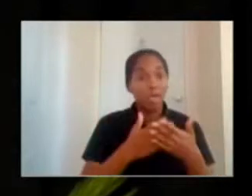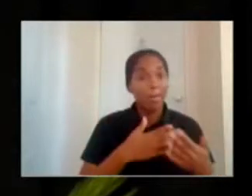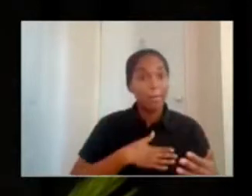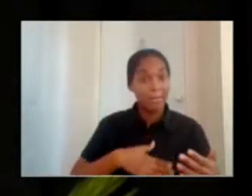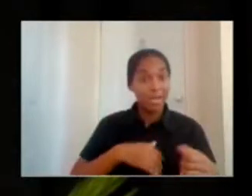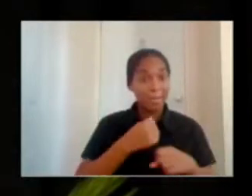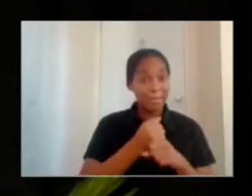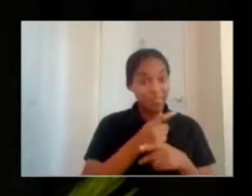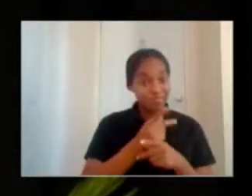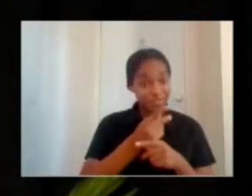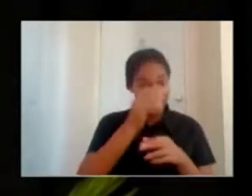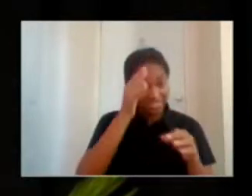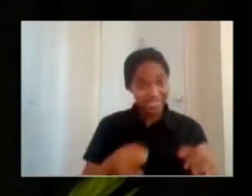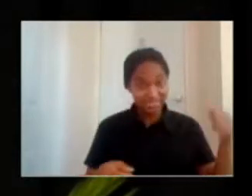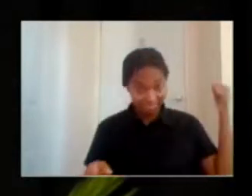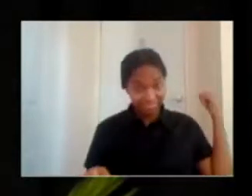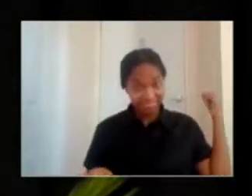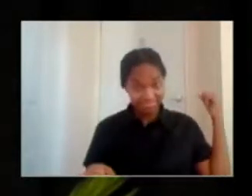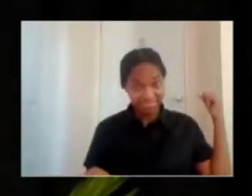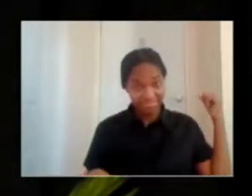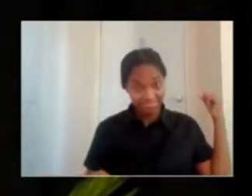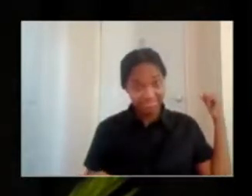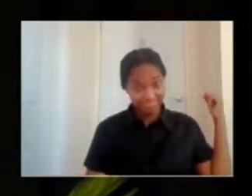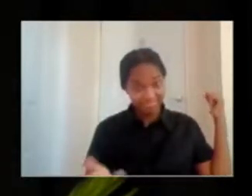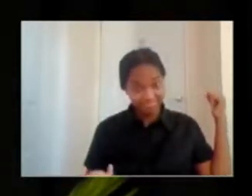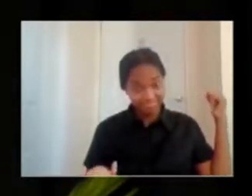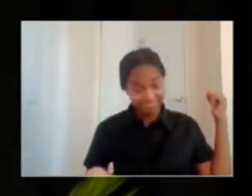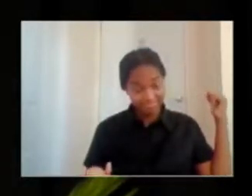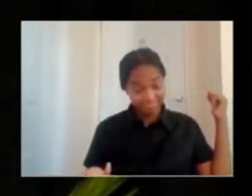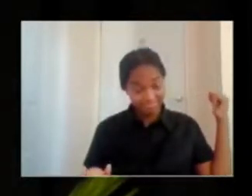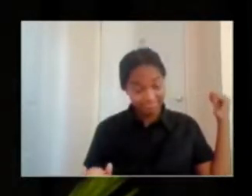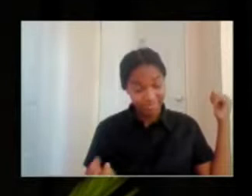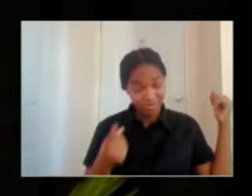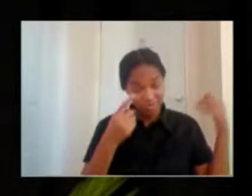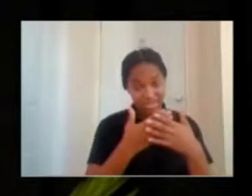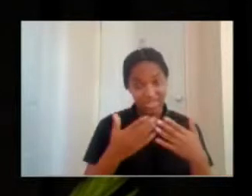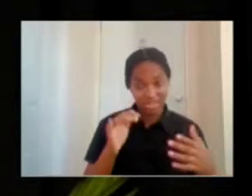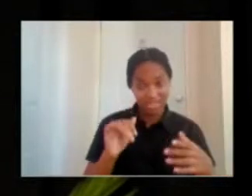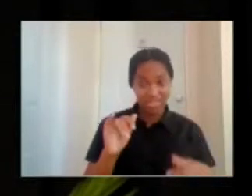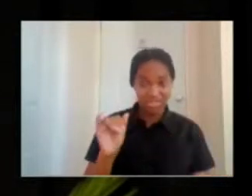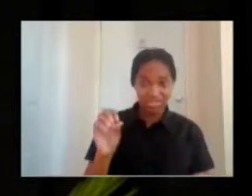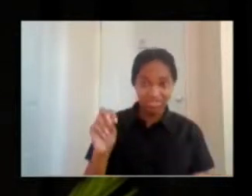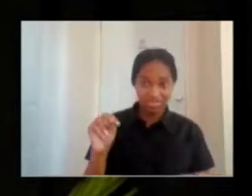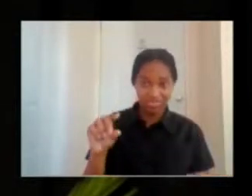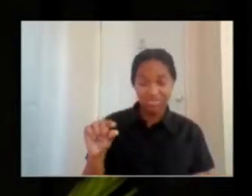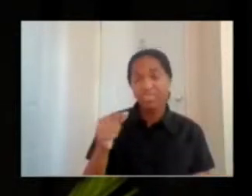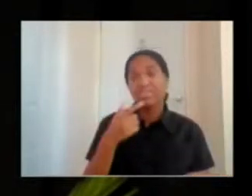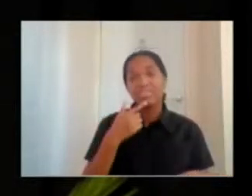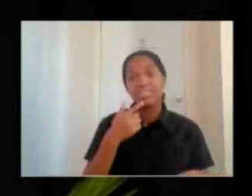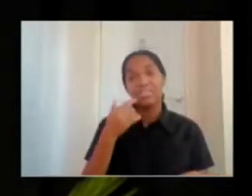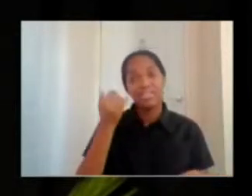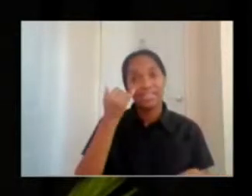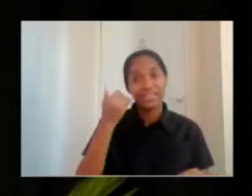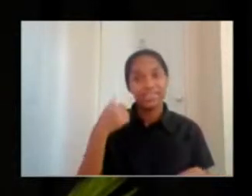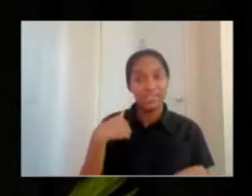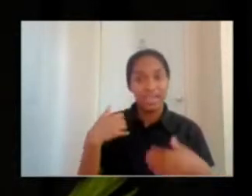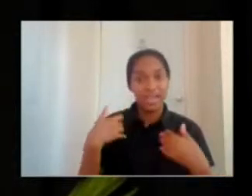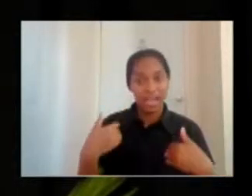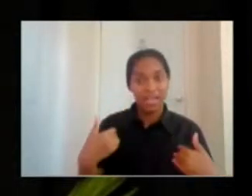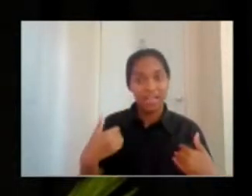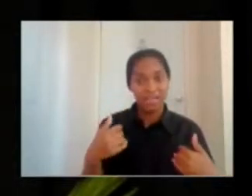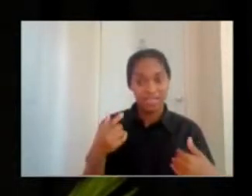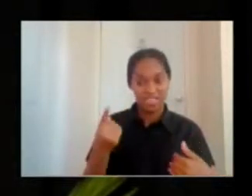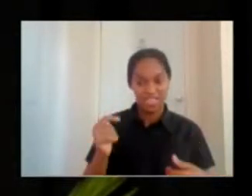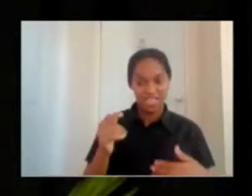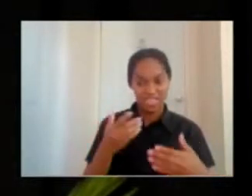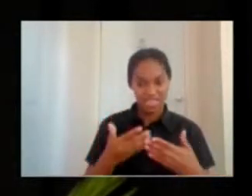decisions, for sure. And one of the things that Young said was, if I have the thing that